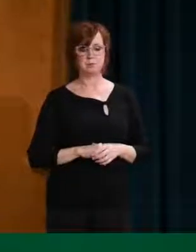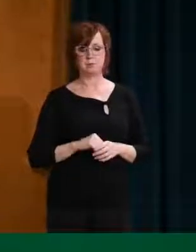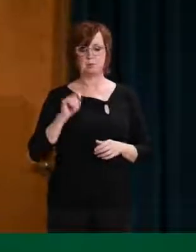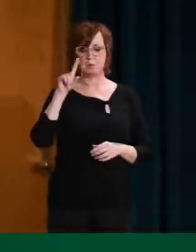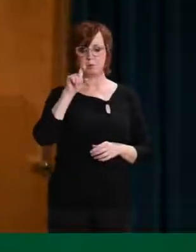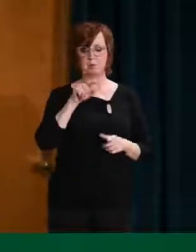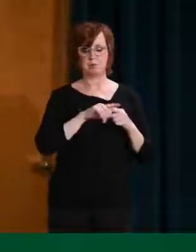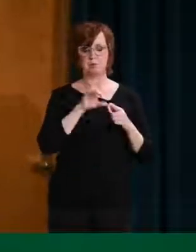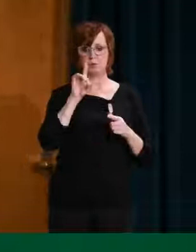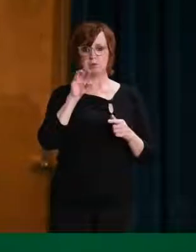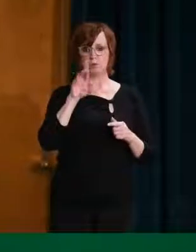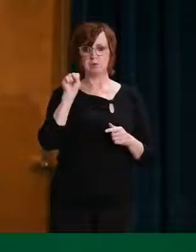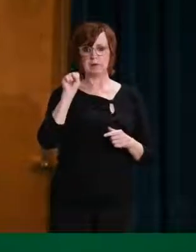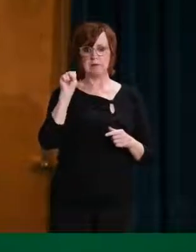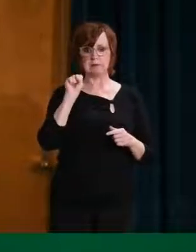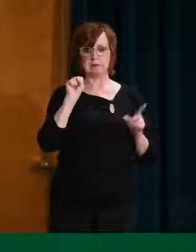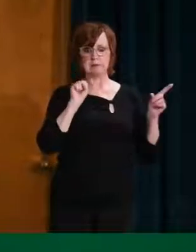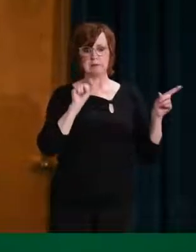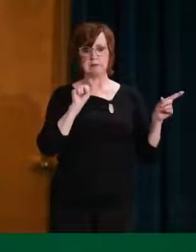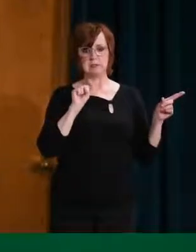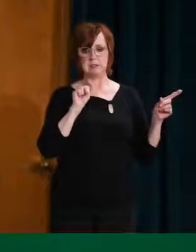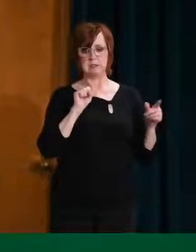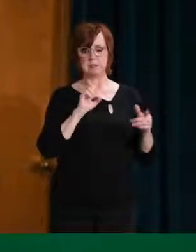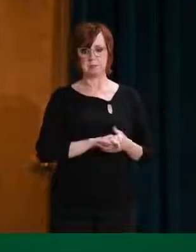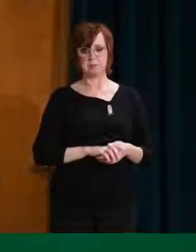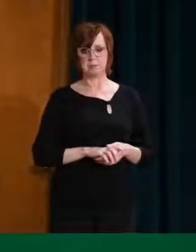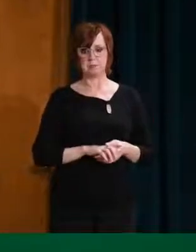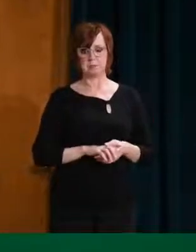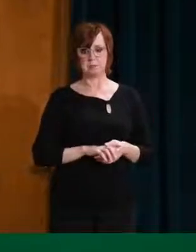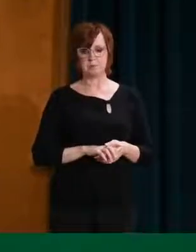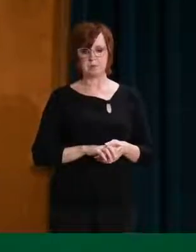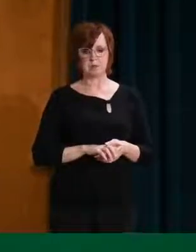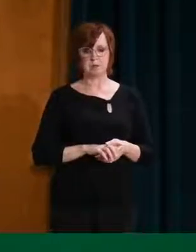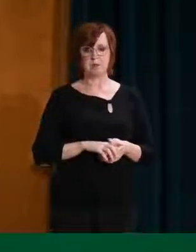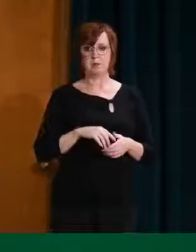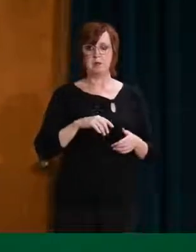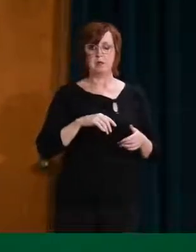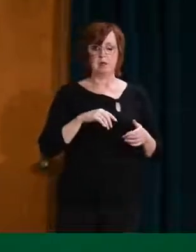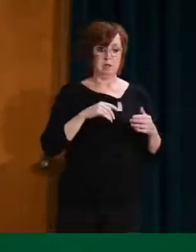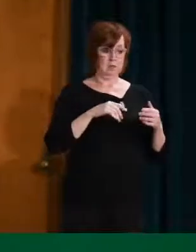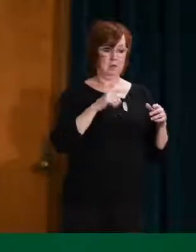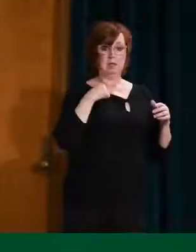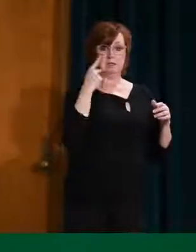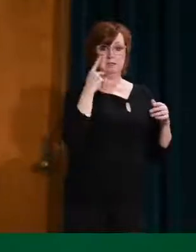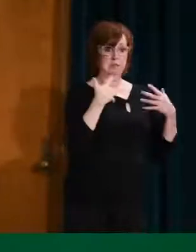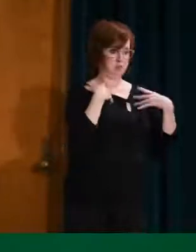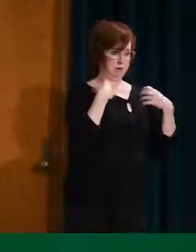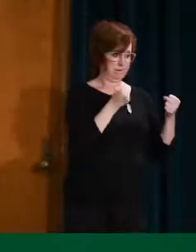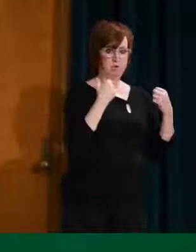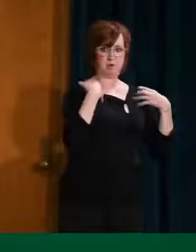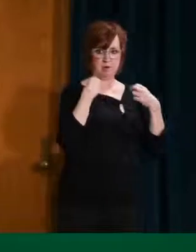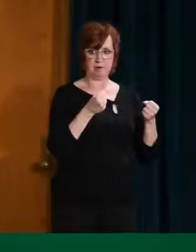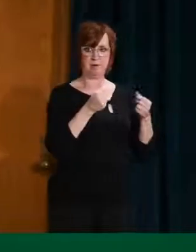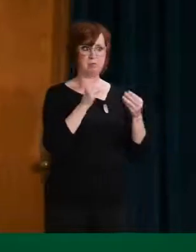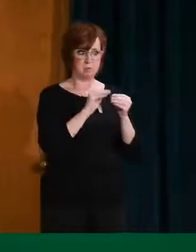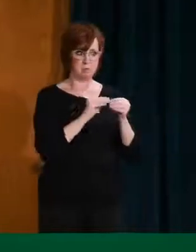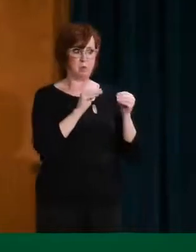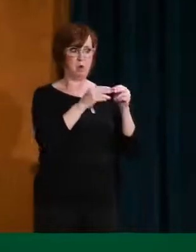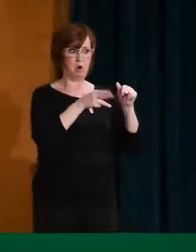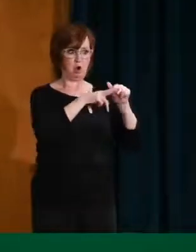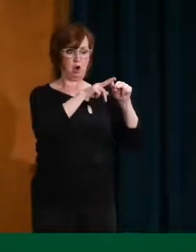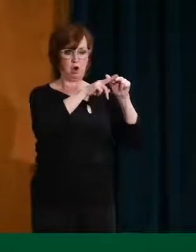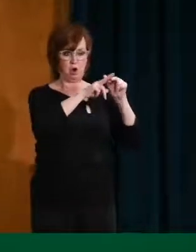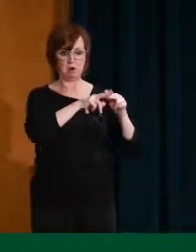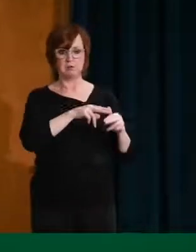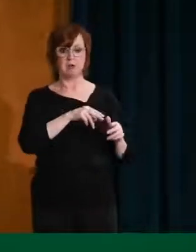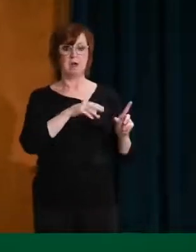for Dr. Shahab about the nature of recovery in the province. We're seeing more and more people recover from COVID-19, and I'm just wondering, what should people